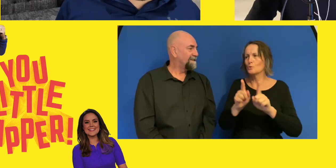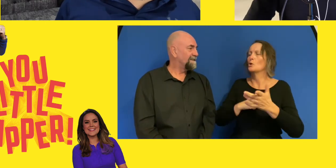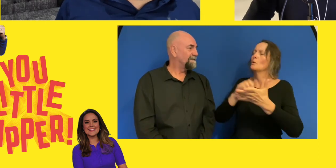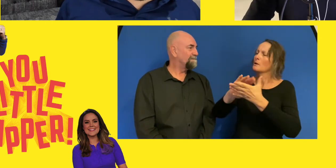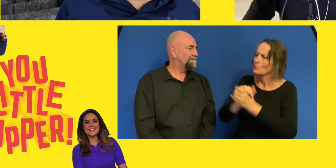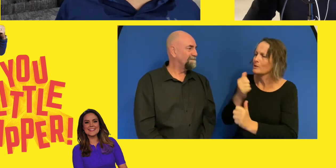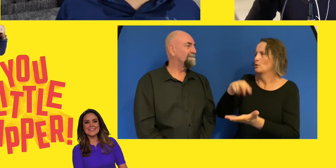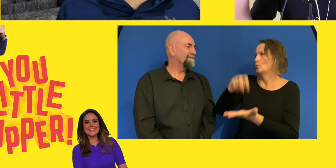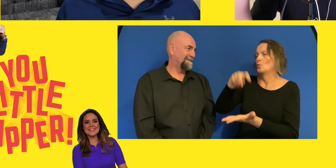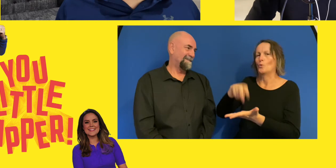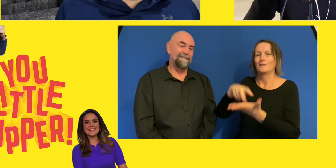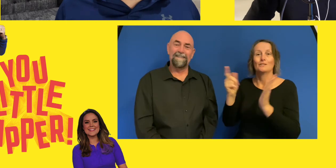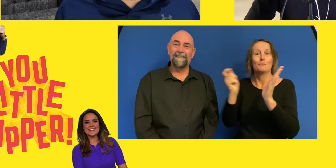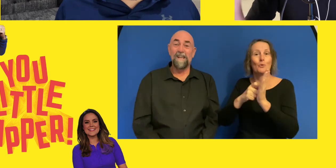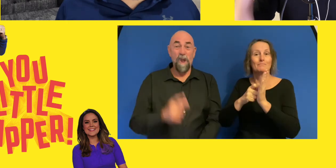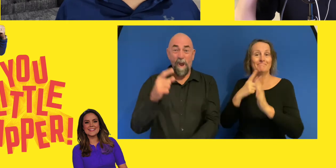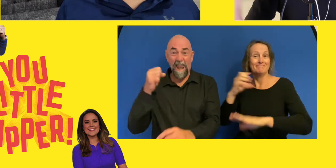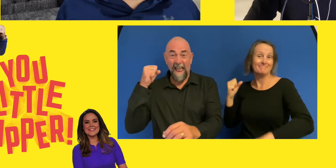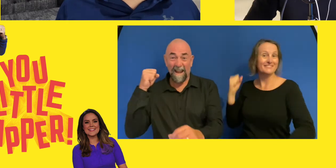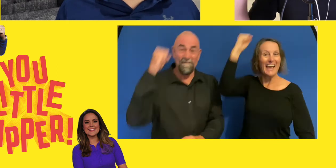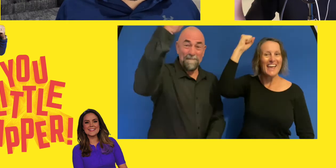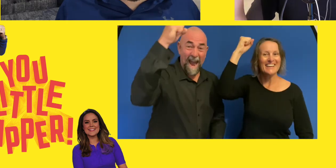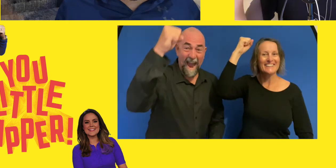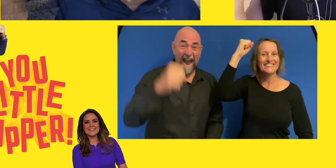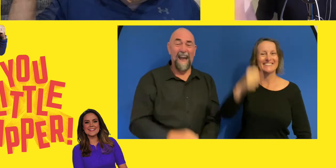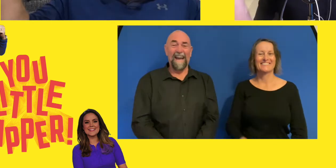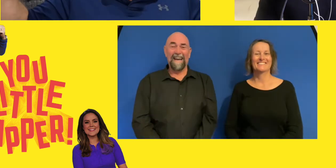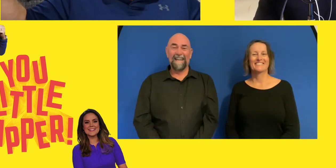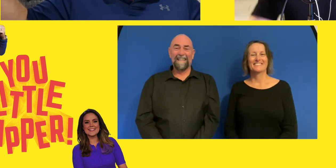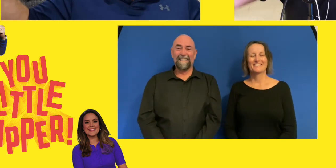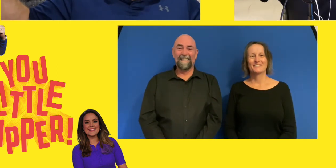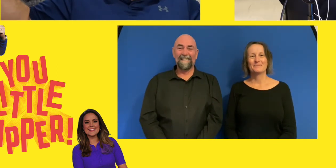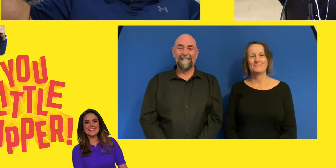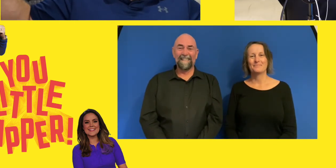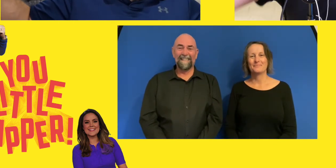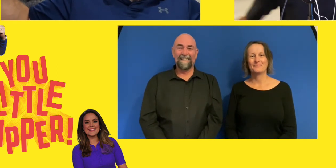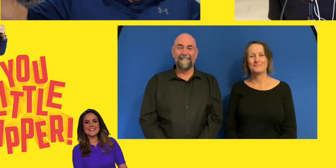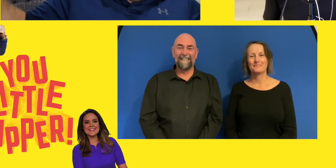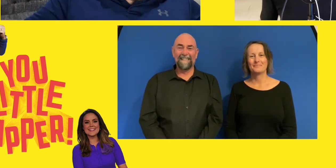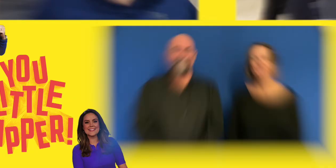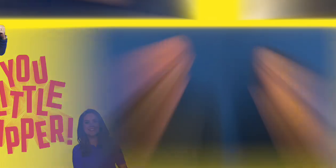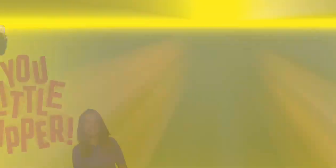support for our Paralympians, so we really, really appreciate their ongoing support. You Little Ripper!